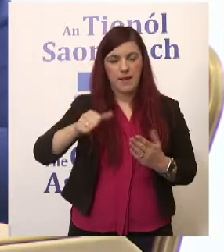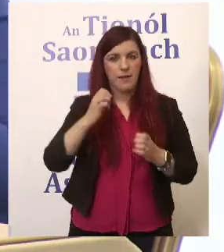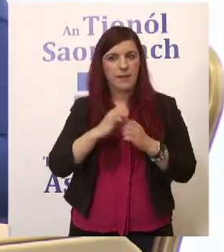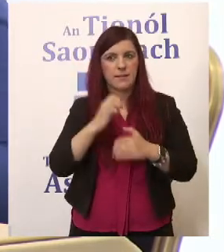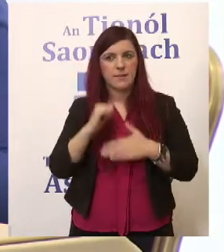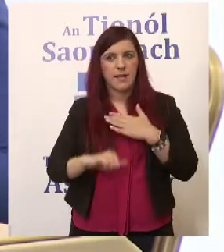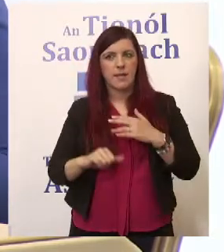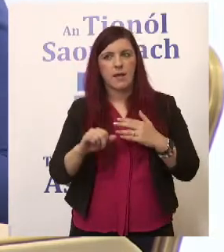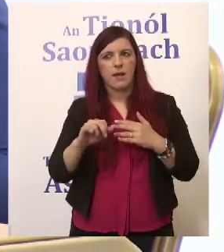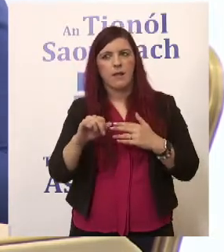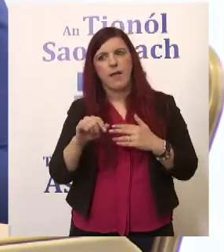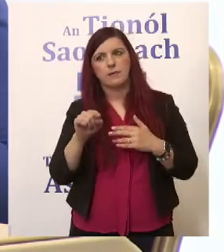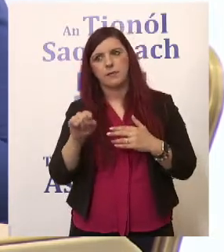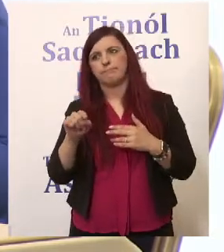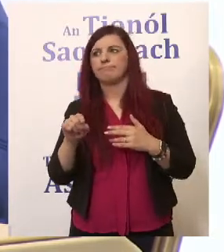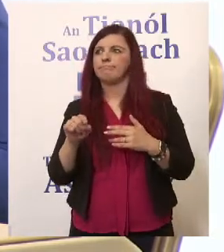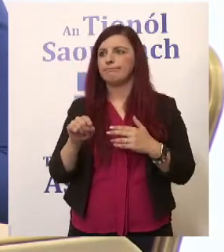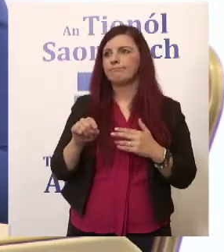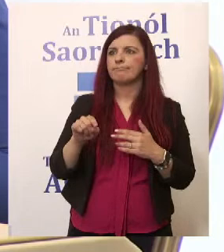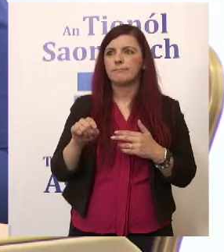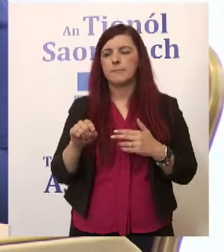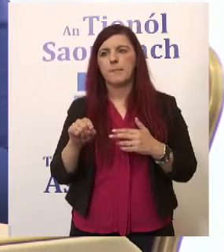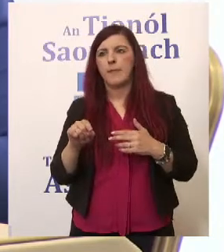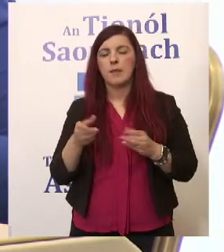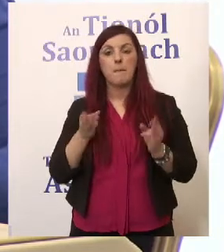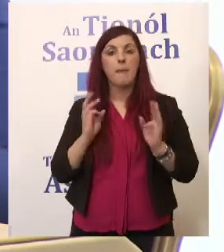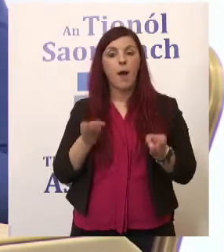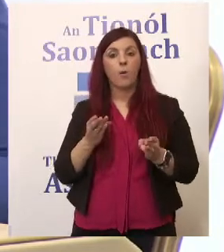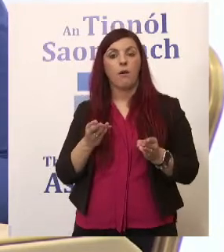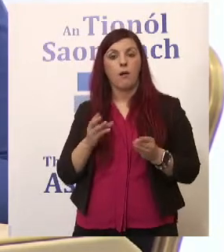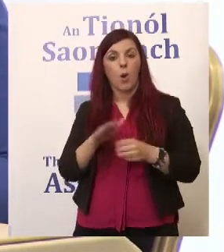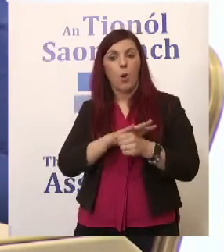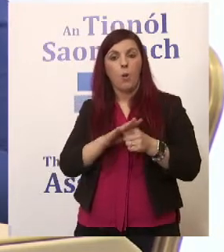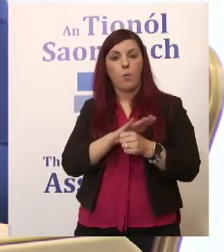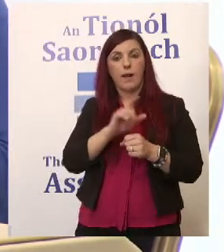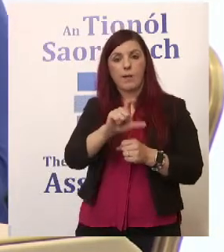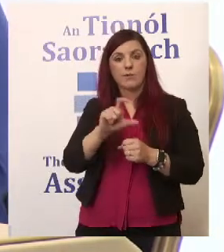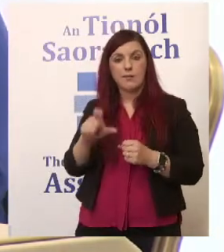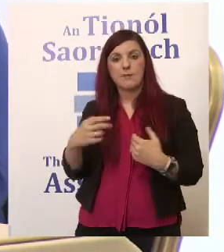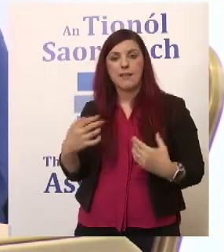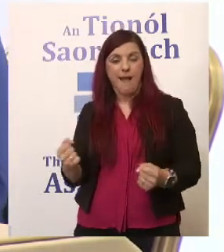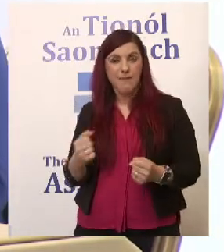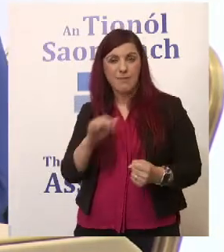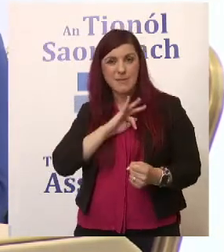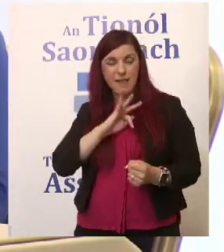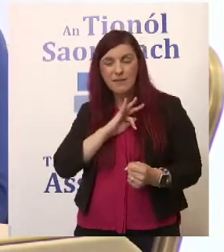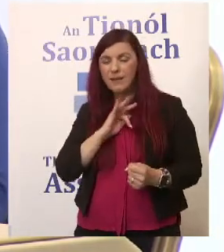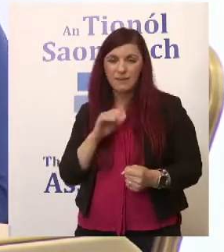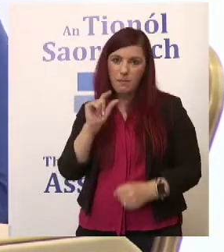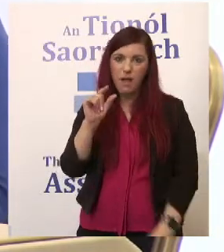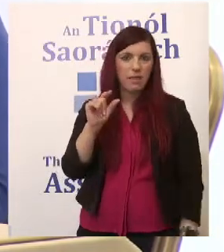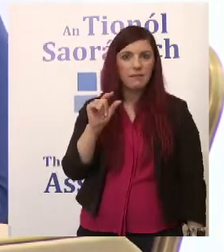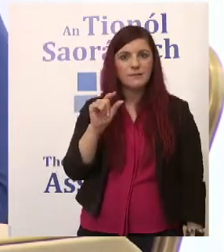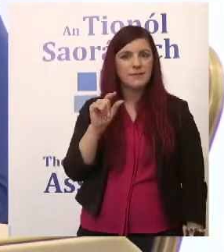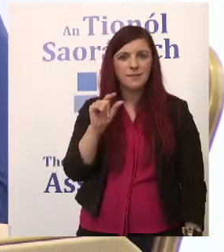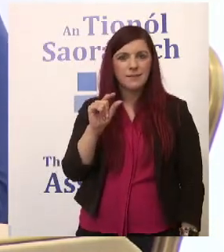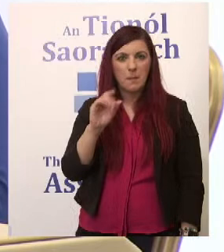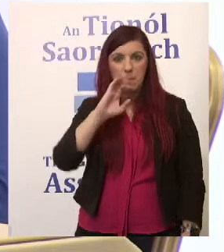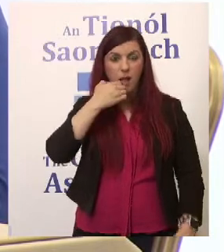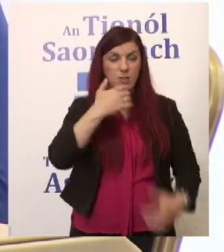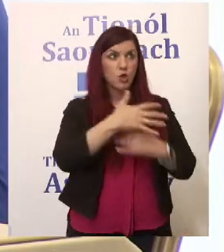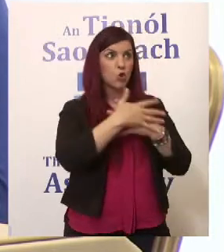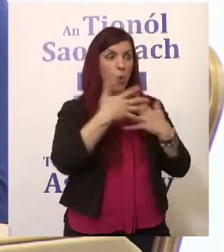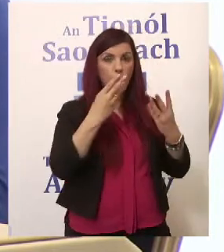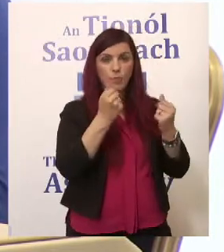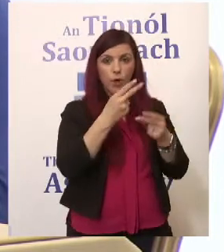the kind of discretionary part that local councillors get to kind of adjudicate on is actually a relatively small pool of